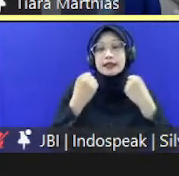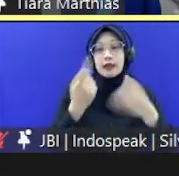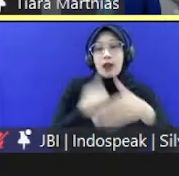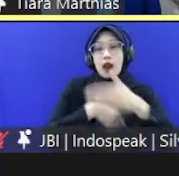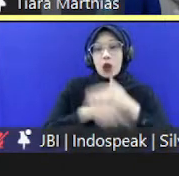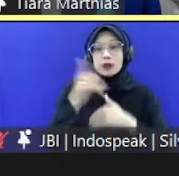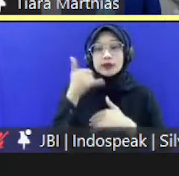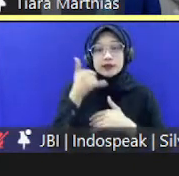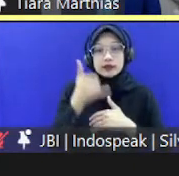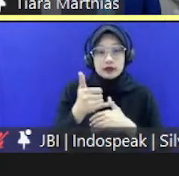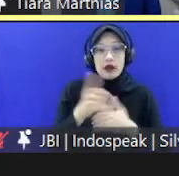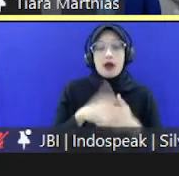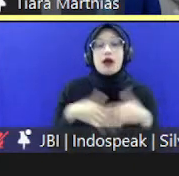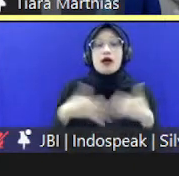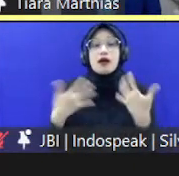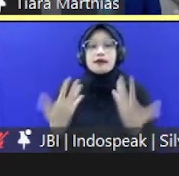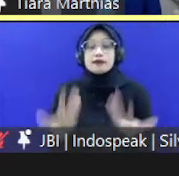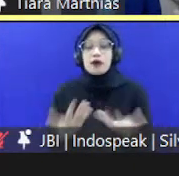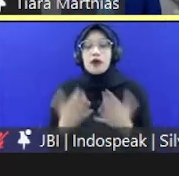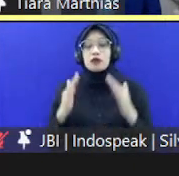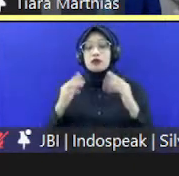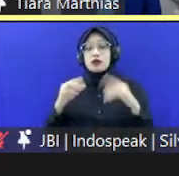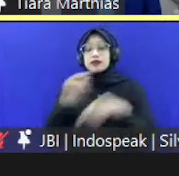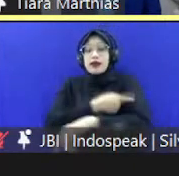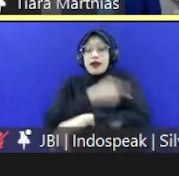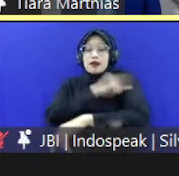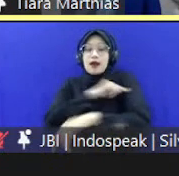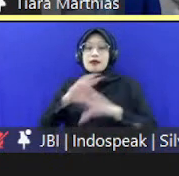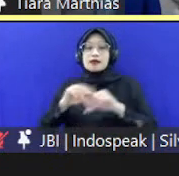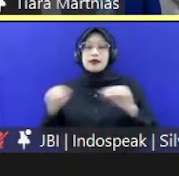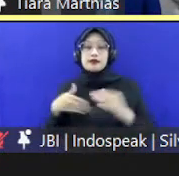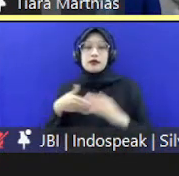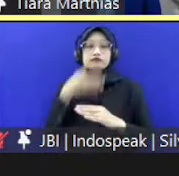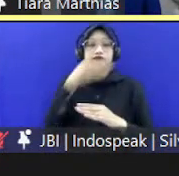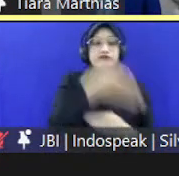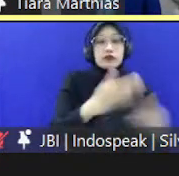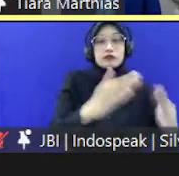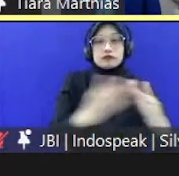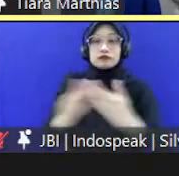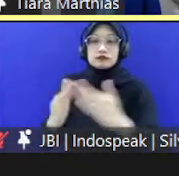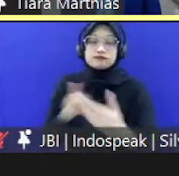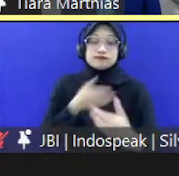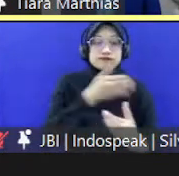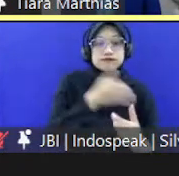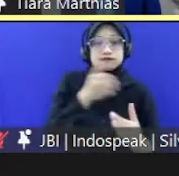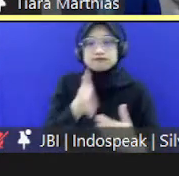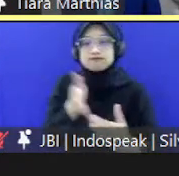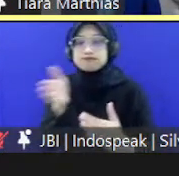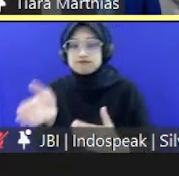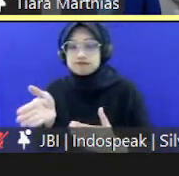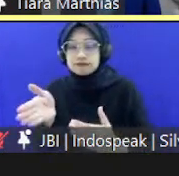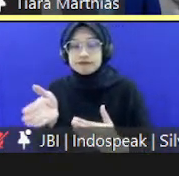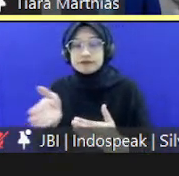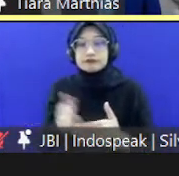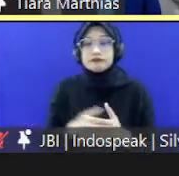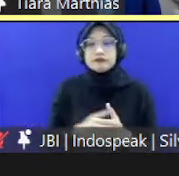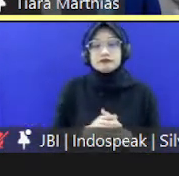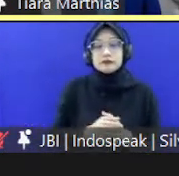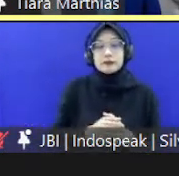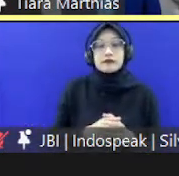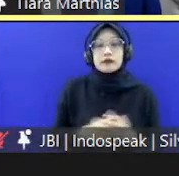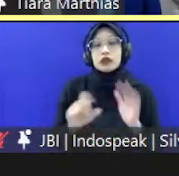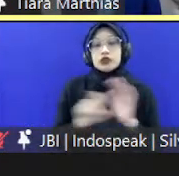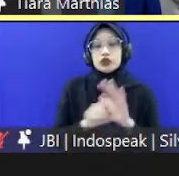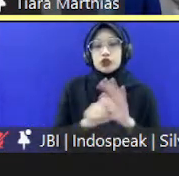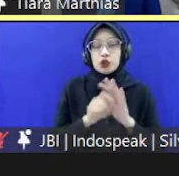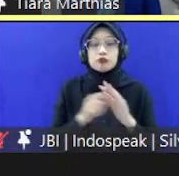that were surveyed last year had really good home visits. They utilized a WhatsApp group, for example, for women and